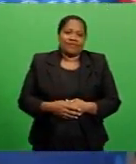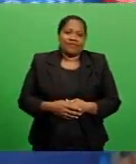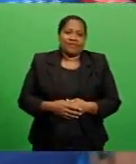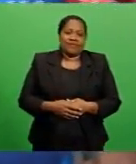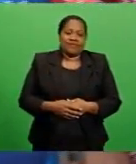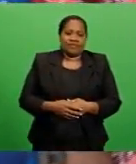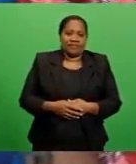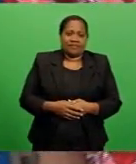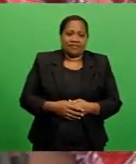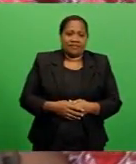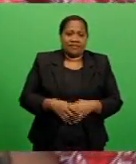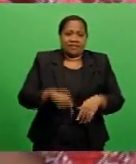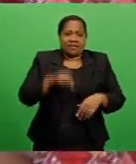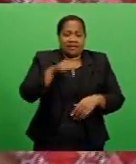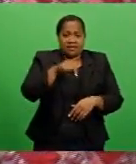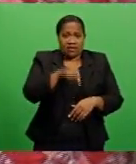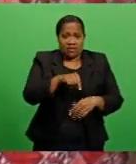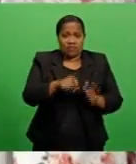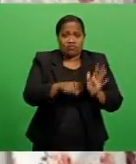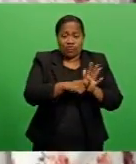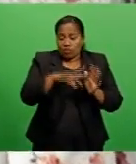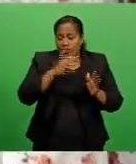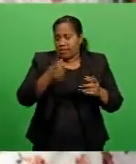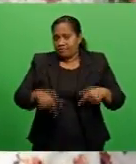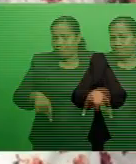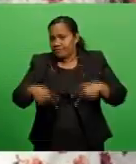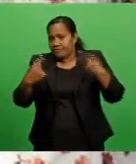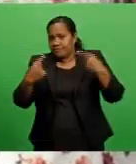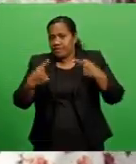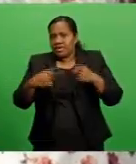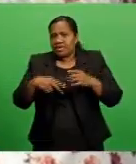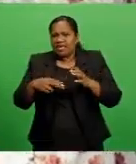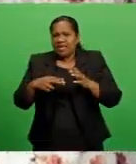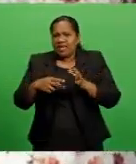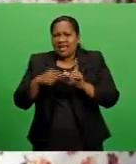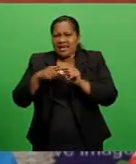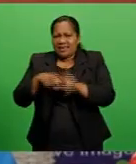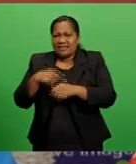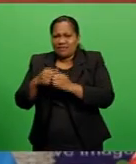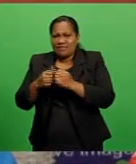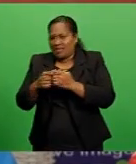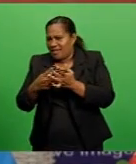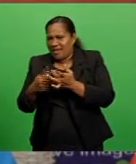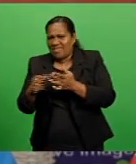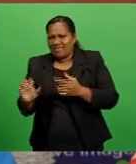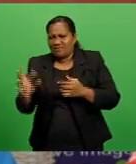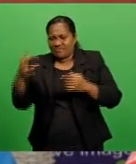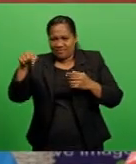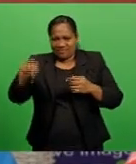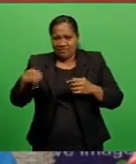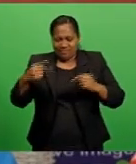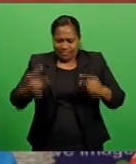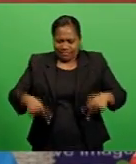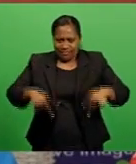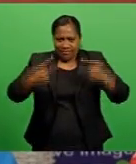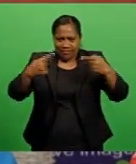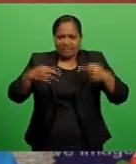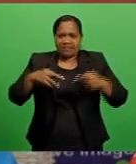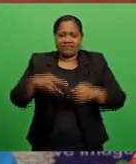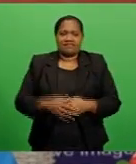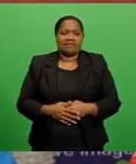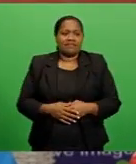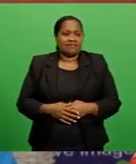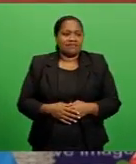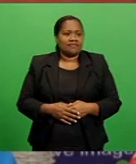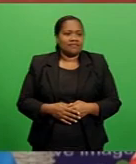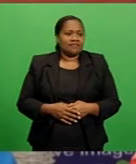will fight Sebastian Singh's younger brother Nathaniel for the lightweight title. It will be another great show. Nathan has been amateur champion